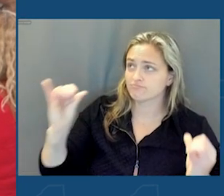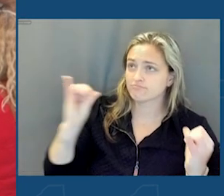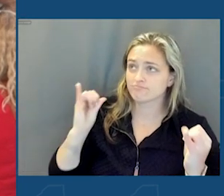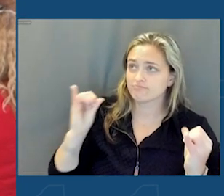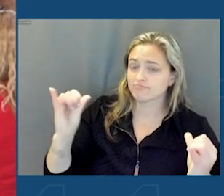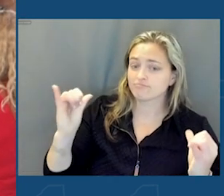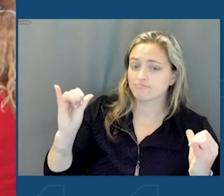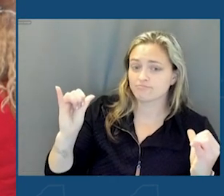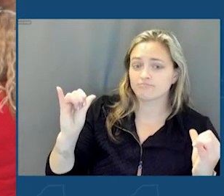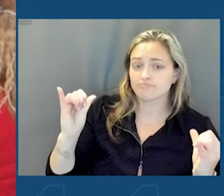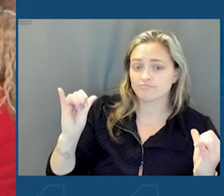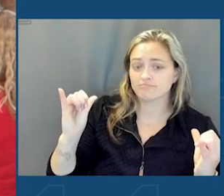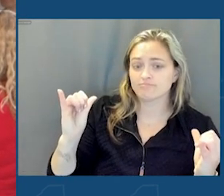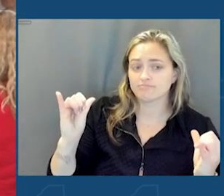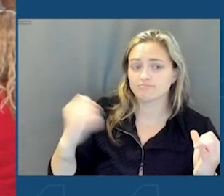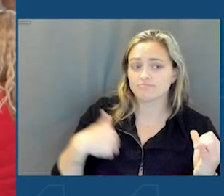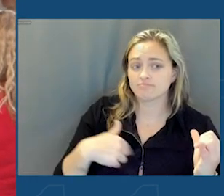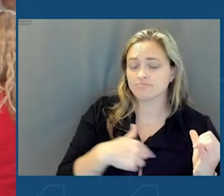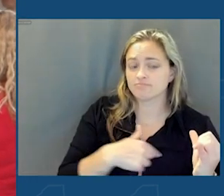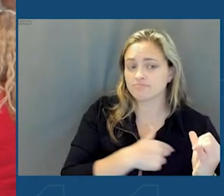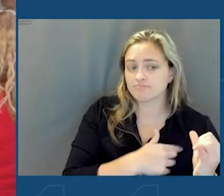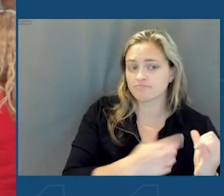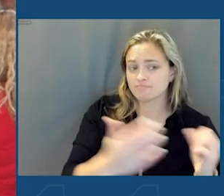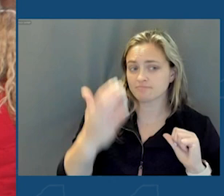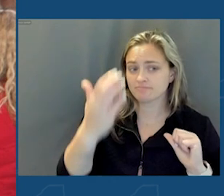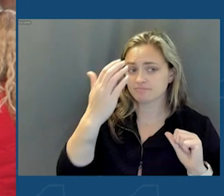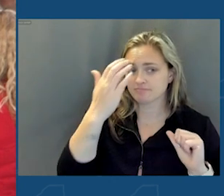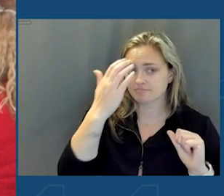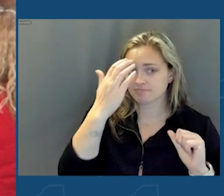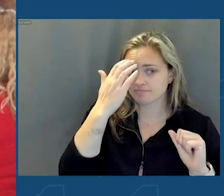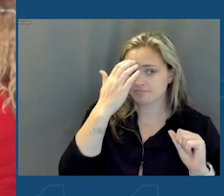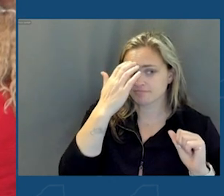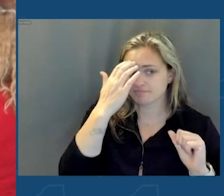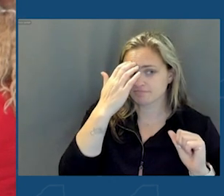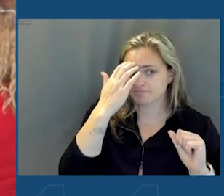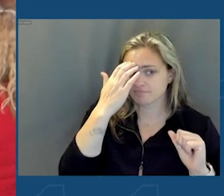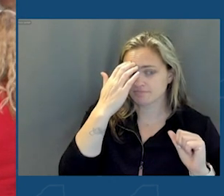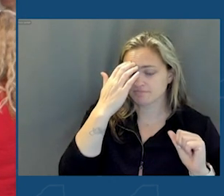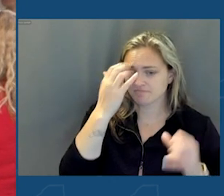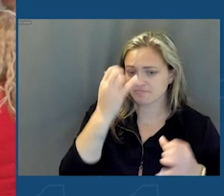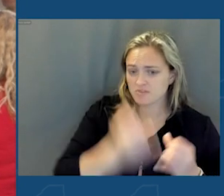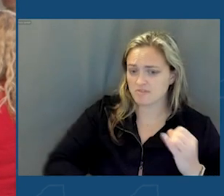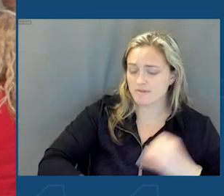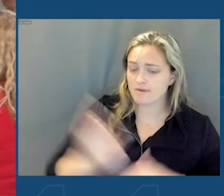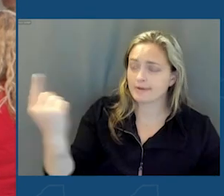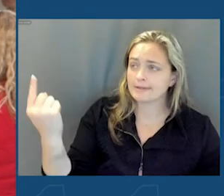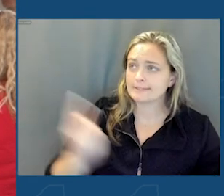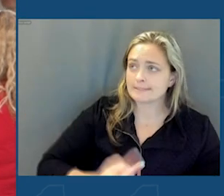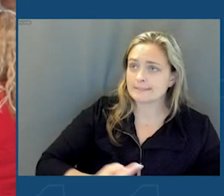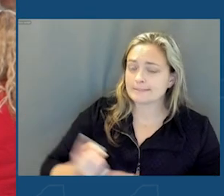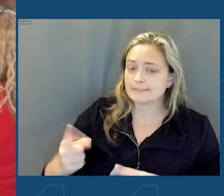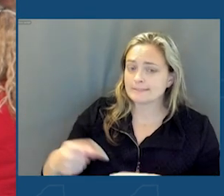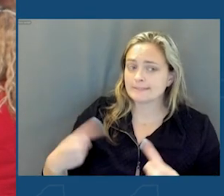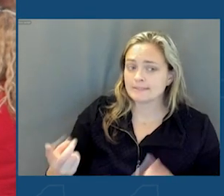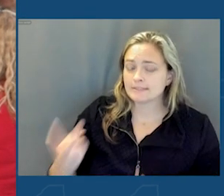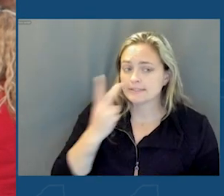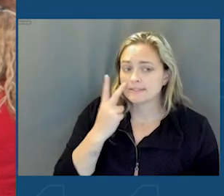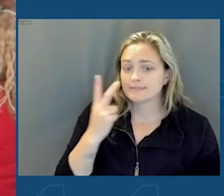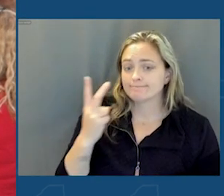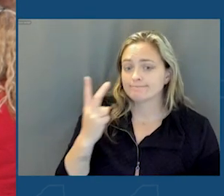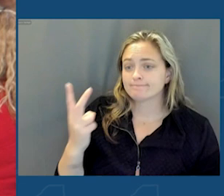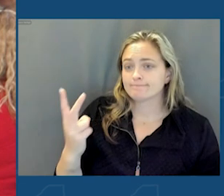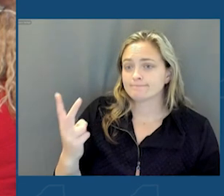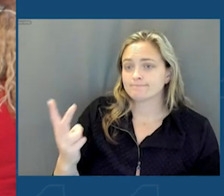sun, we've no less days to